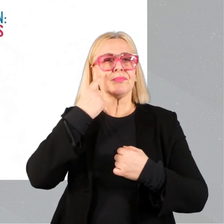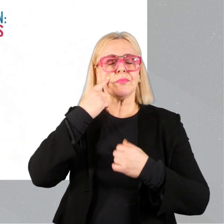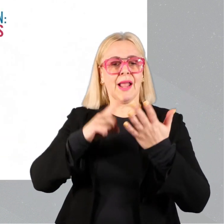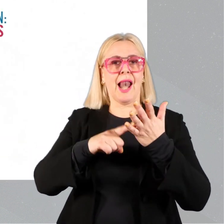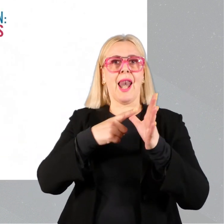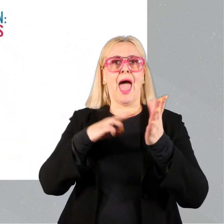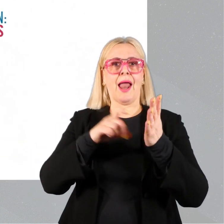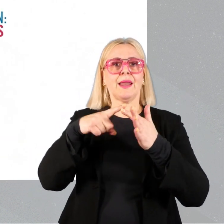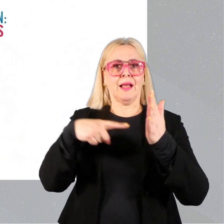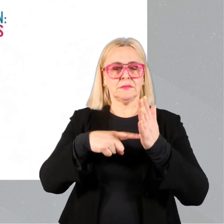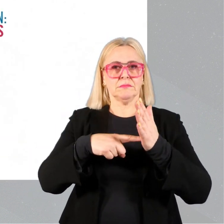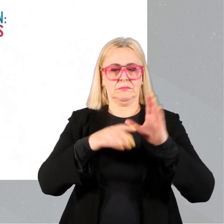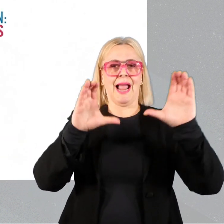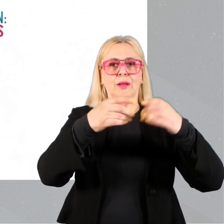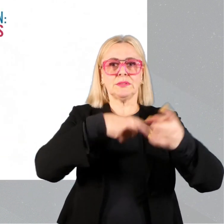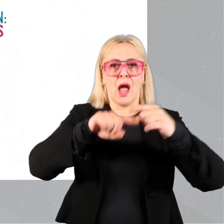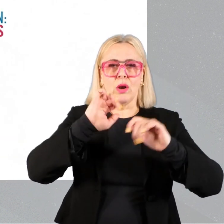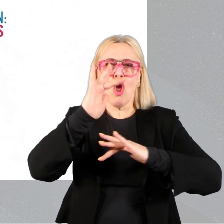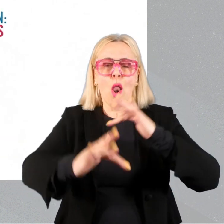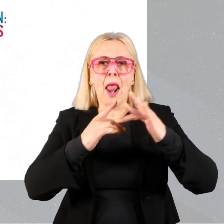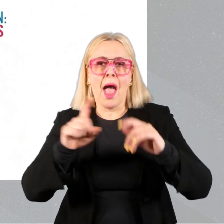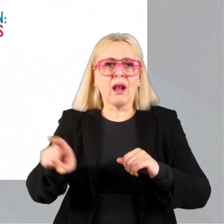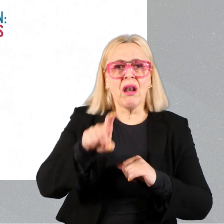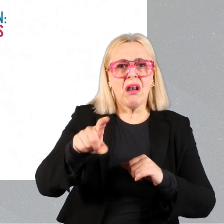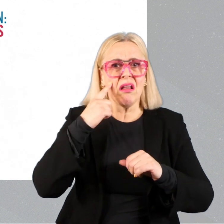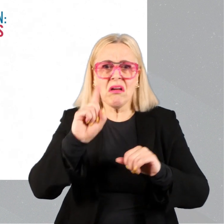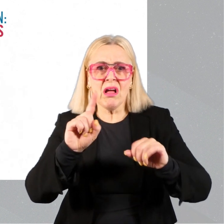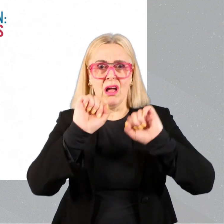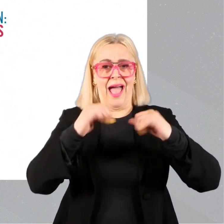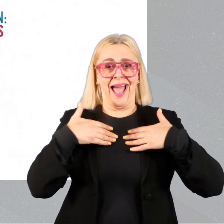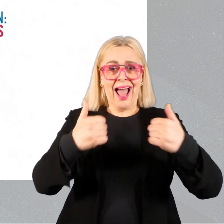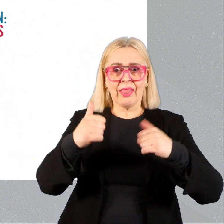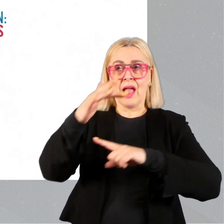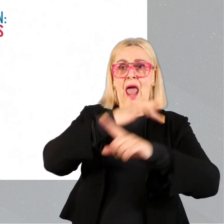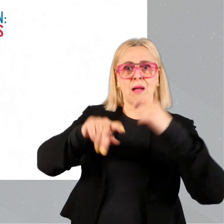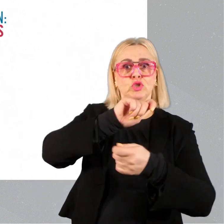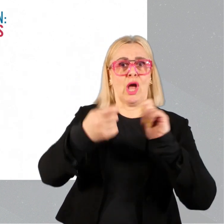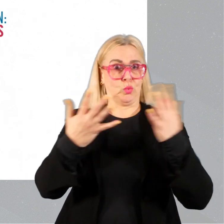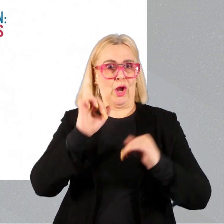Countdown online to find the latest assessment of the state of health and climate change in your country.